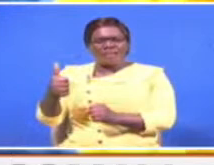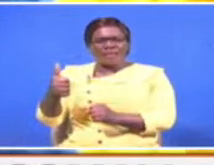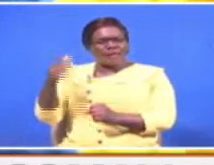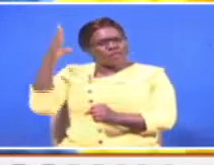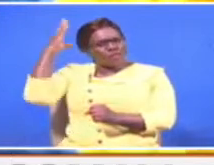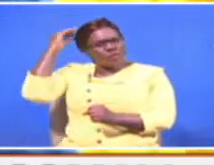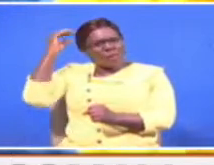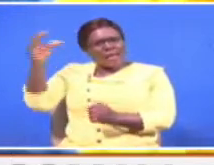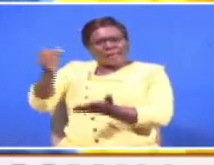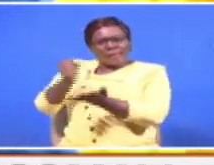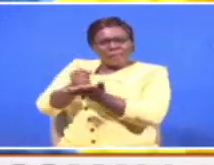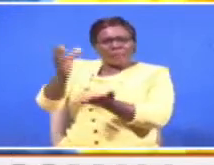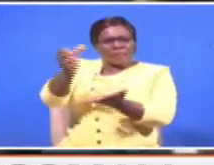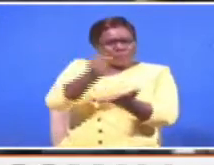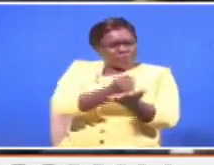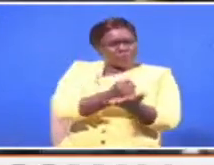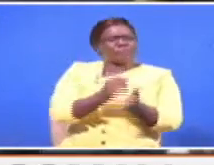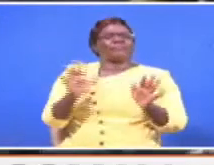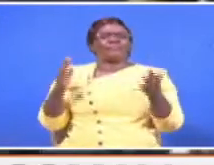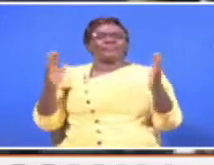received.